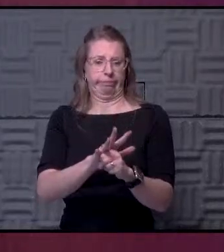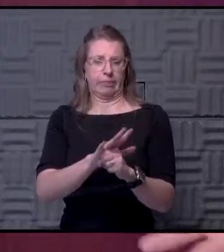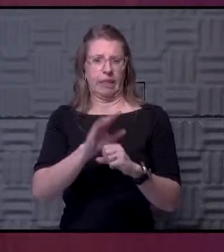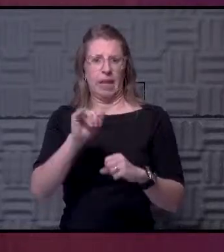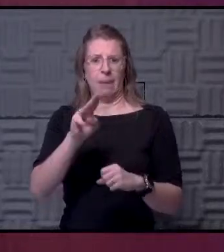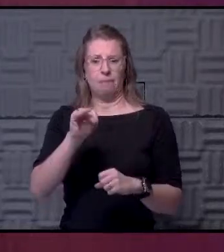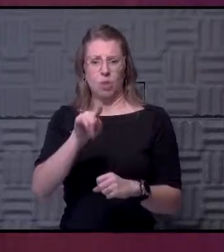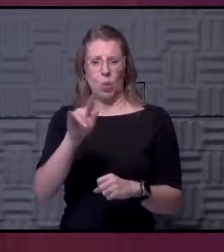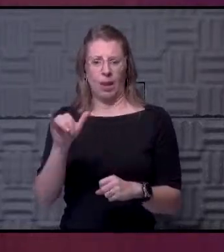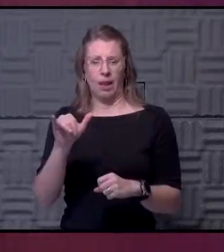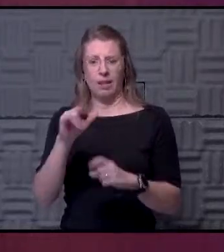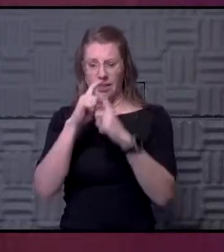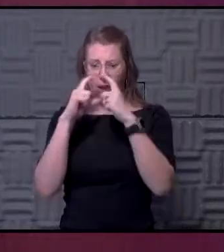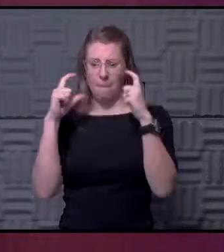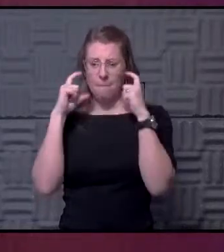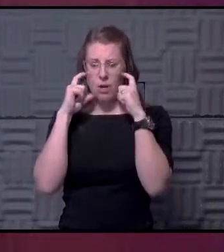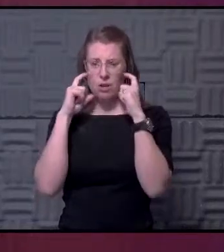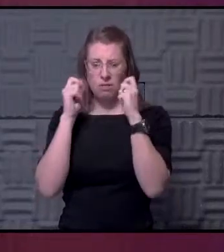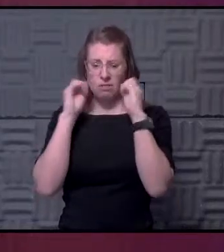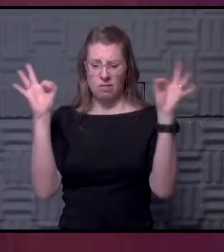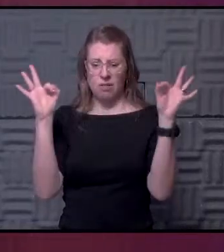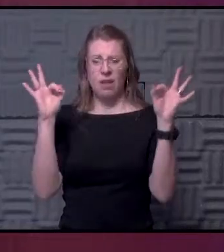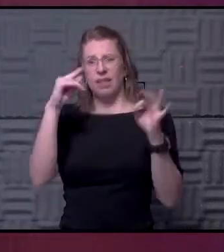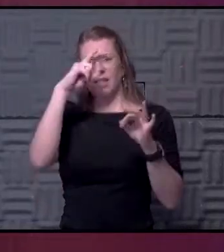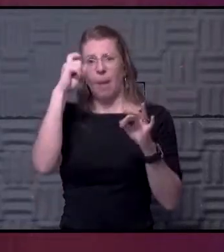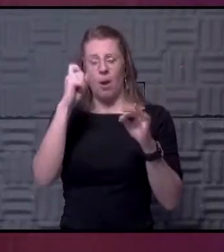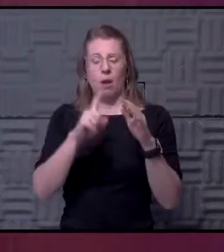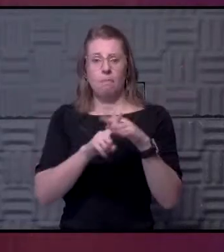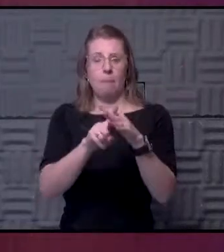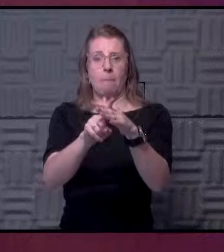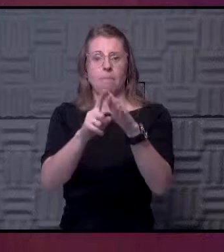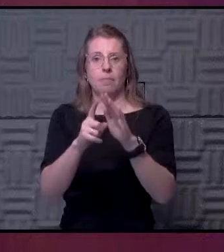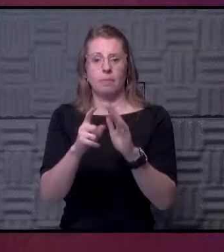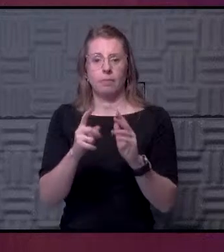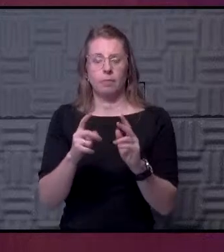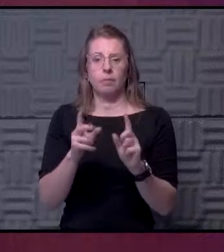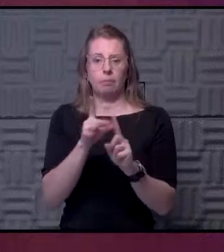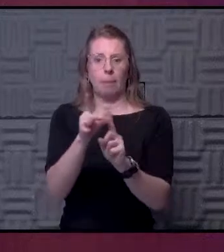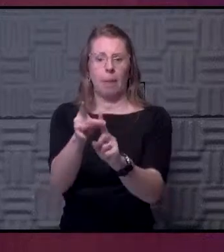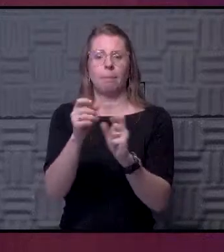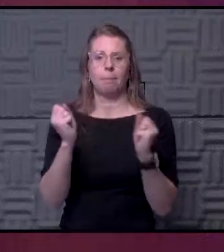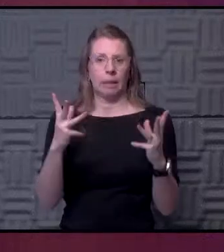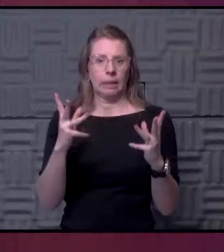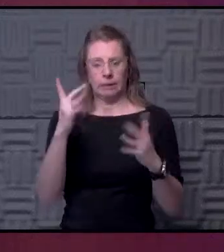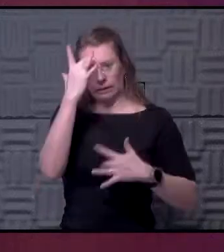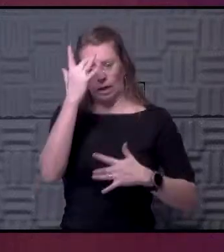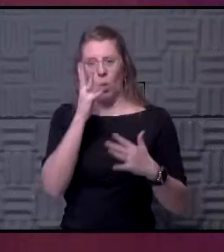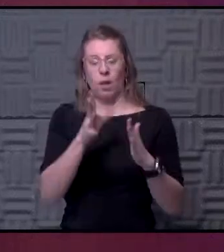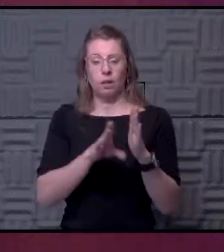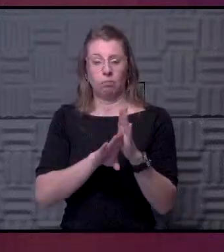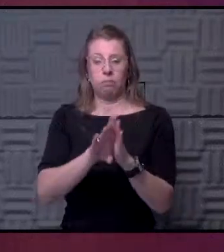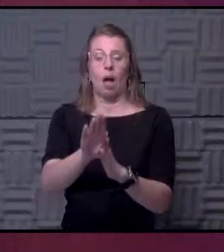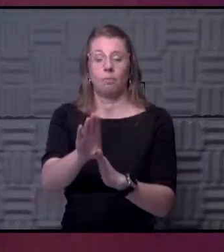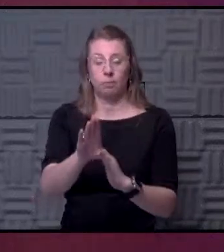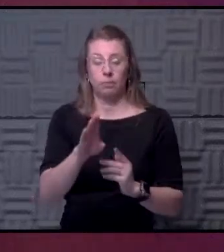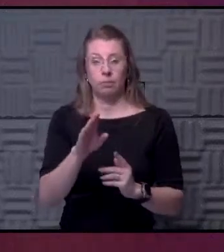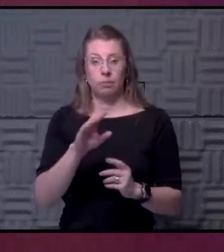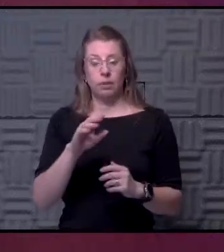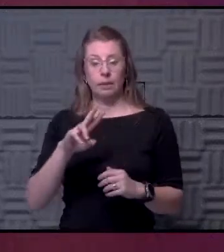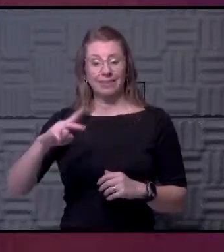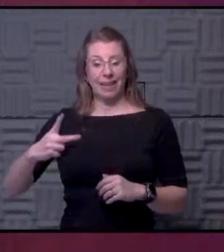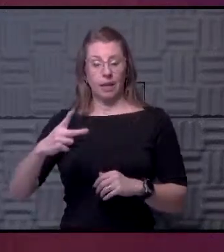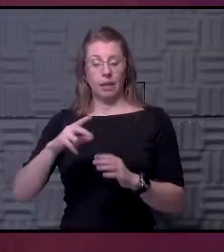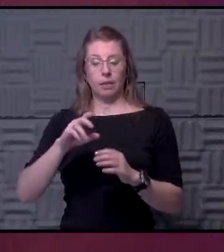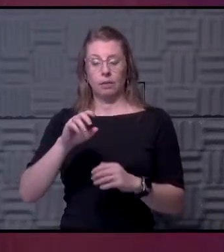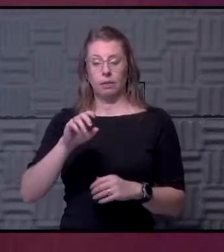seeing Yeah. we'll have another summer surge, and people get too comfortable. But so I'm going to bet where there will be another surge coming out as the weather warms